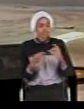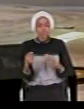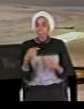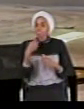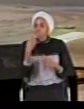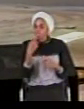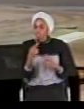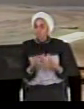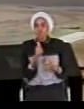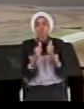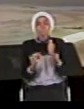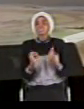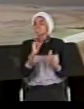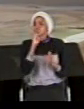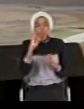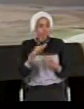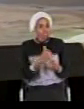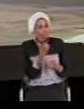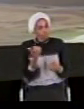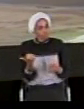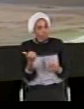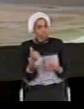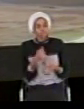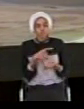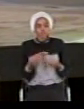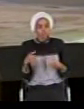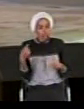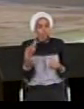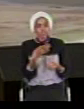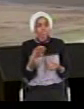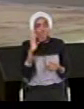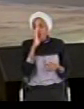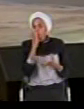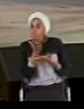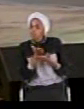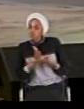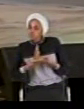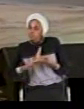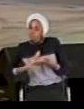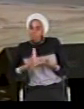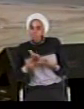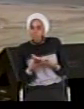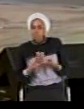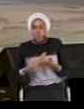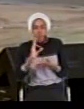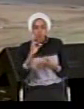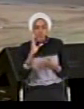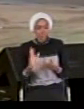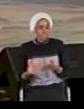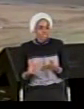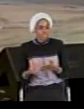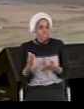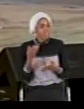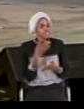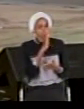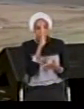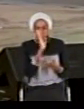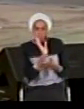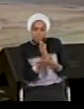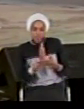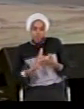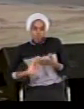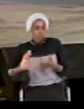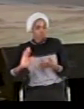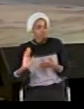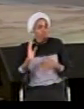says, which is not another, but there be some preachers, there be some